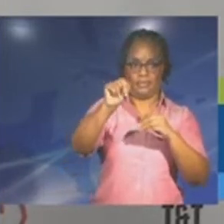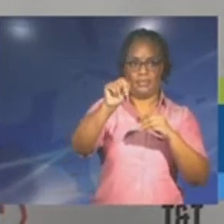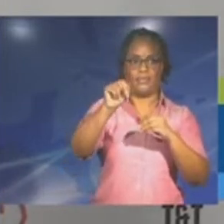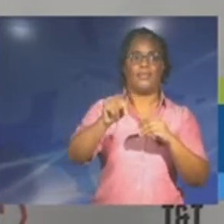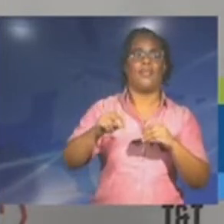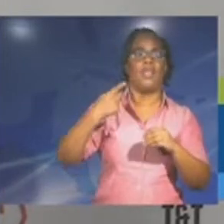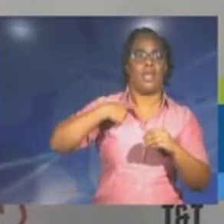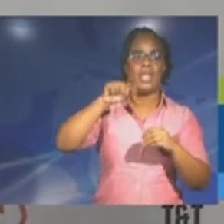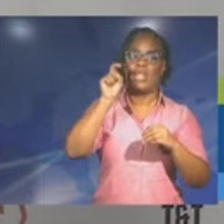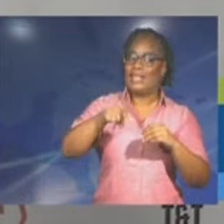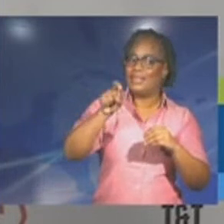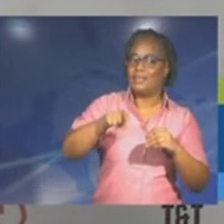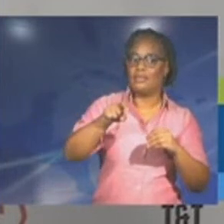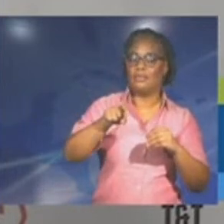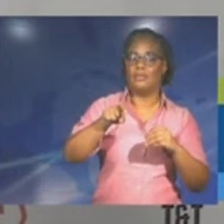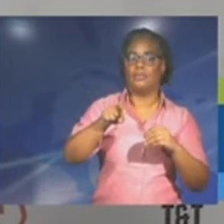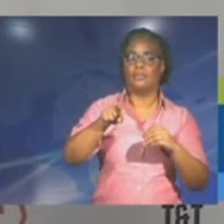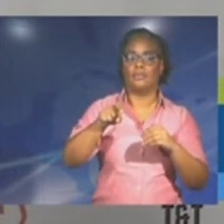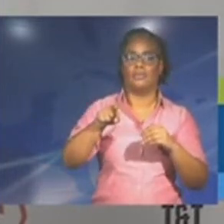to explore